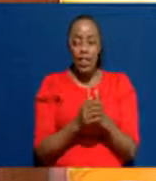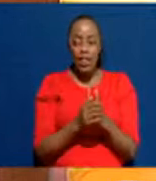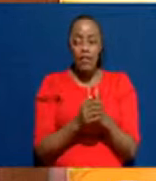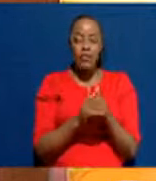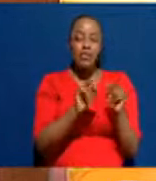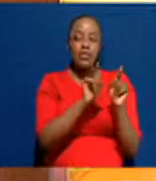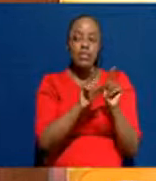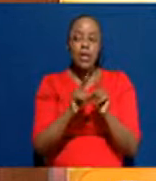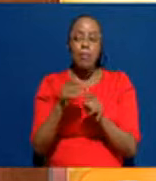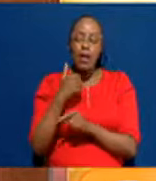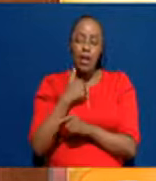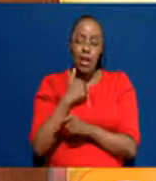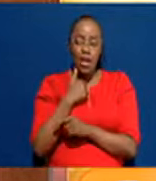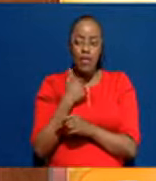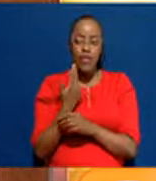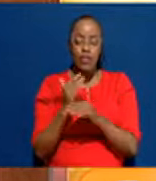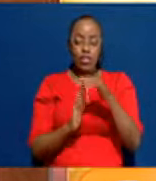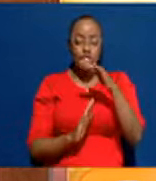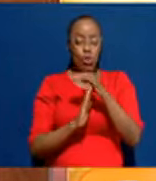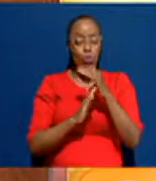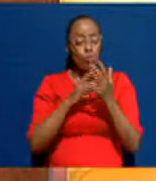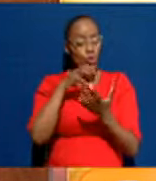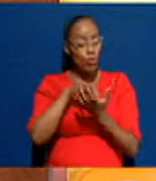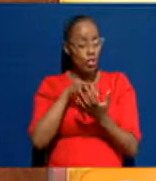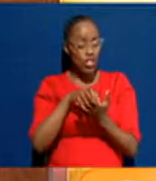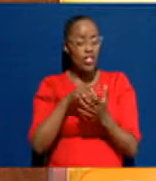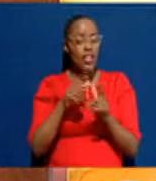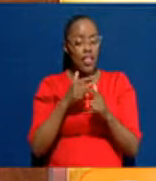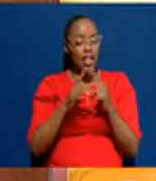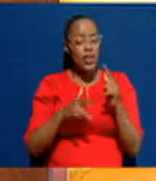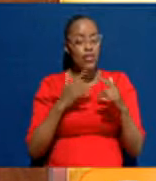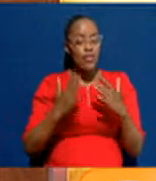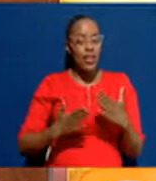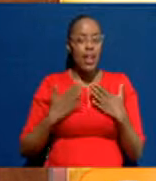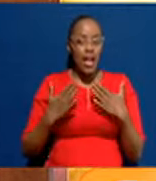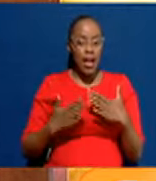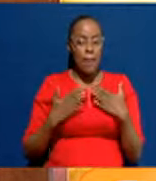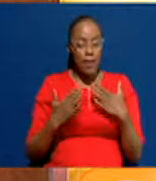kukua on that top position, una feel happy to,